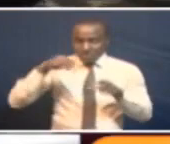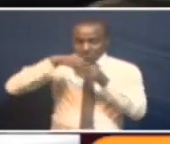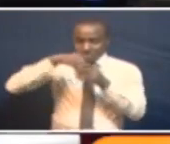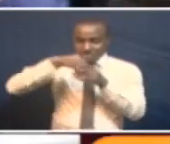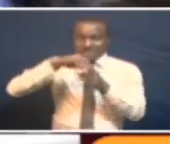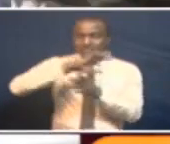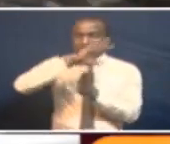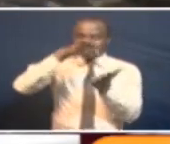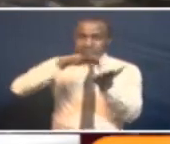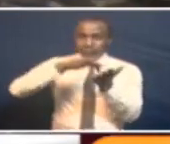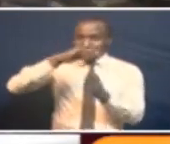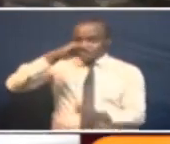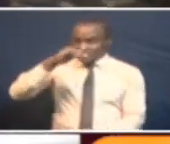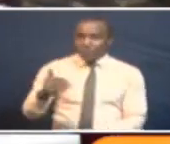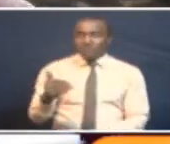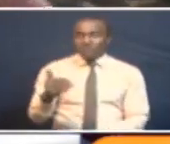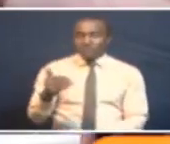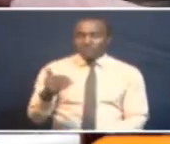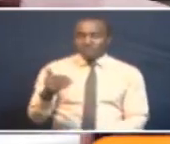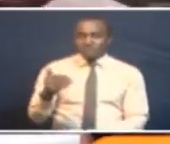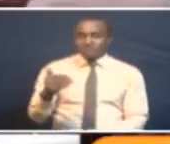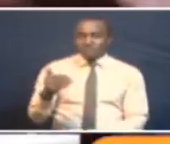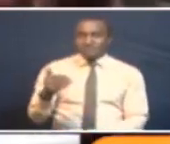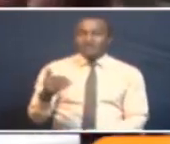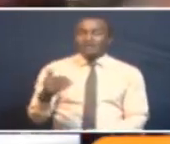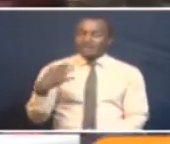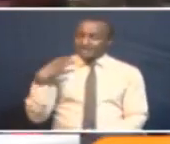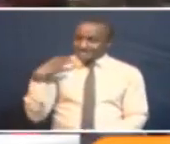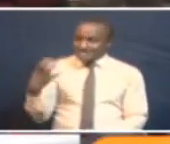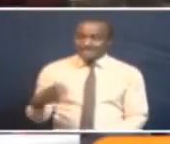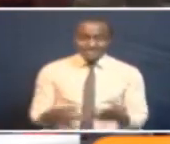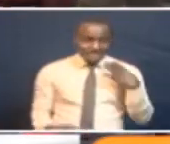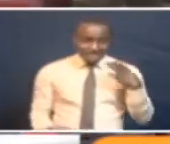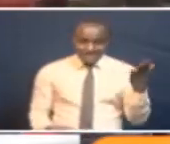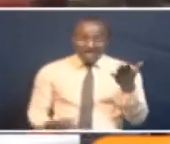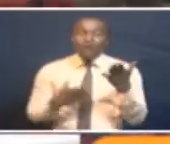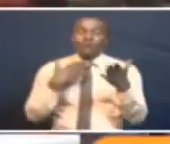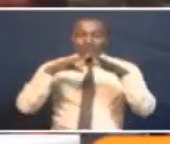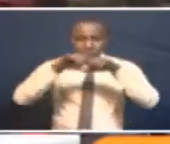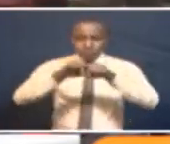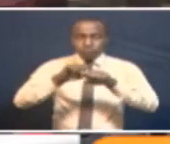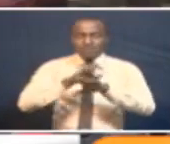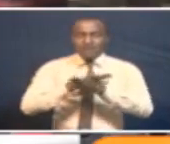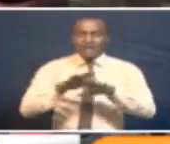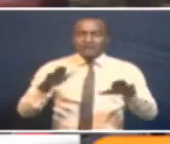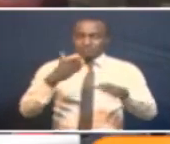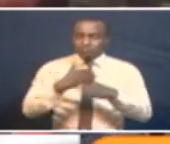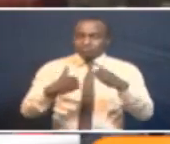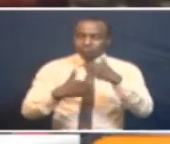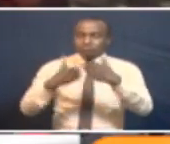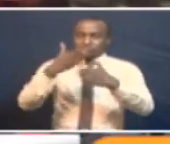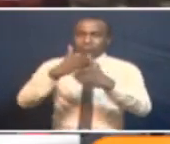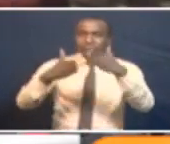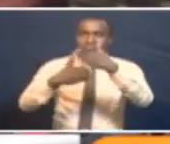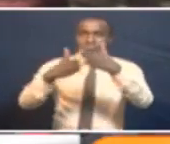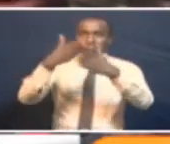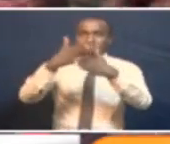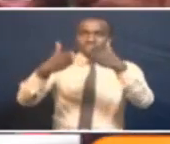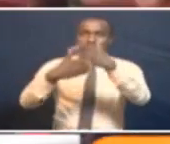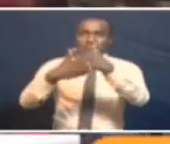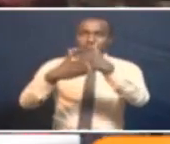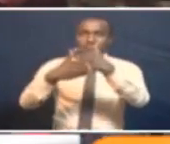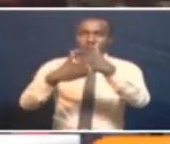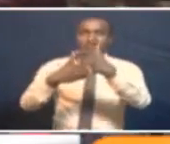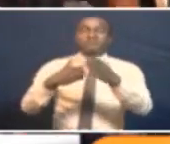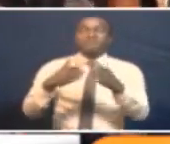wengine hapa area hizi. Tajiri fulani anataka. Aje ajeko wapi? Aje. Kwa hivyo